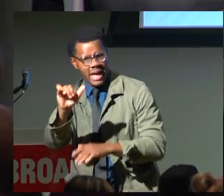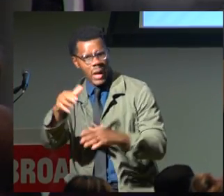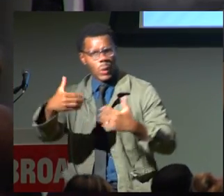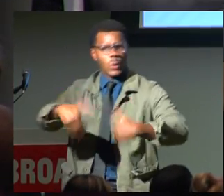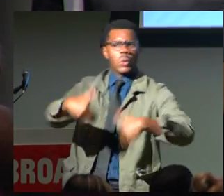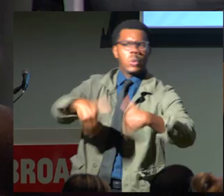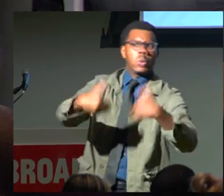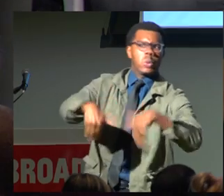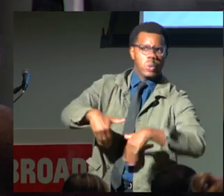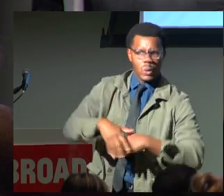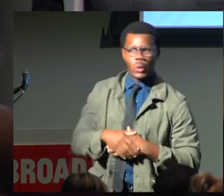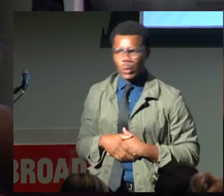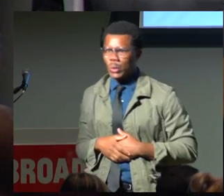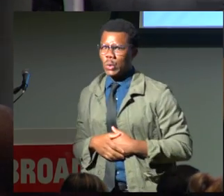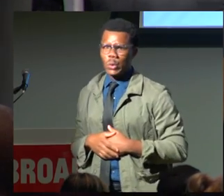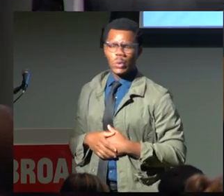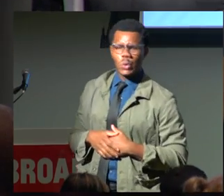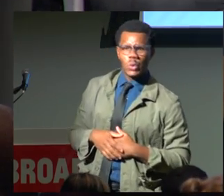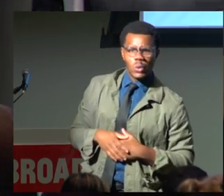it's crazy.